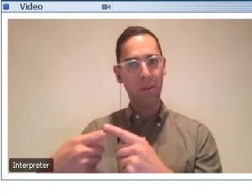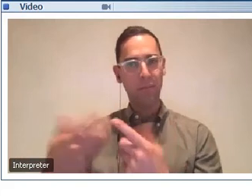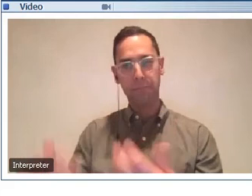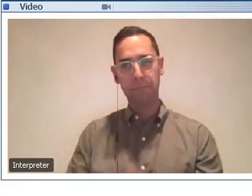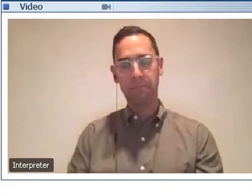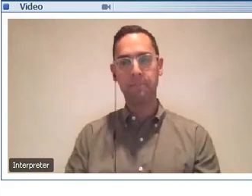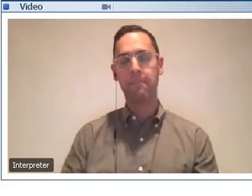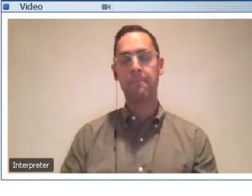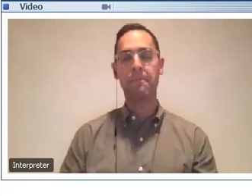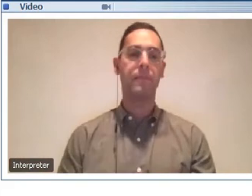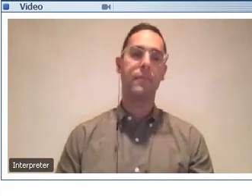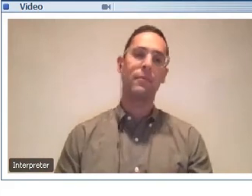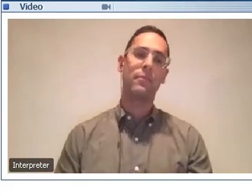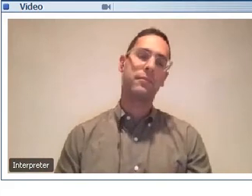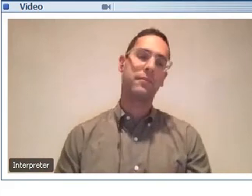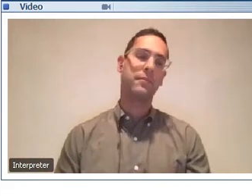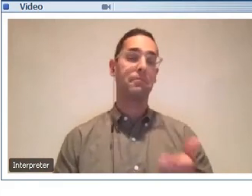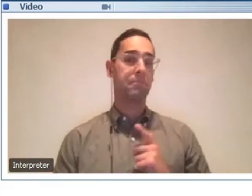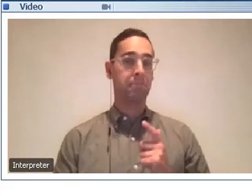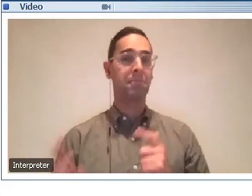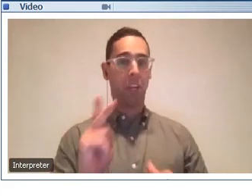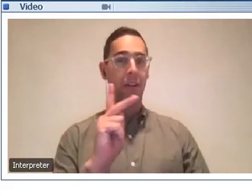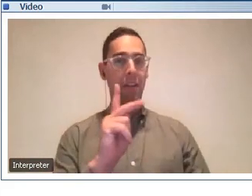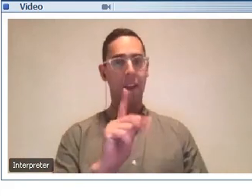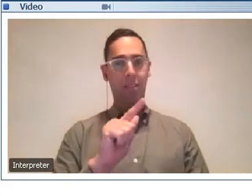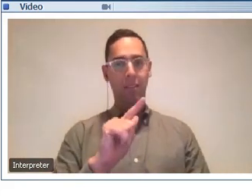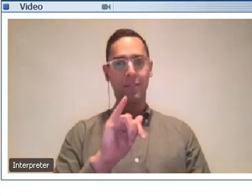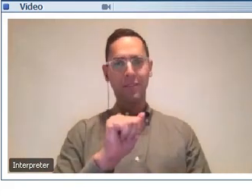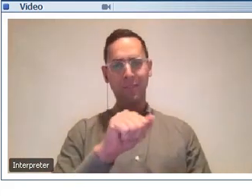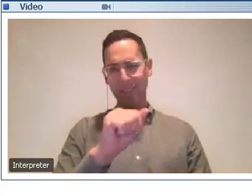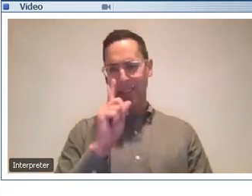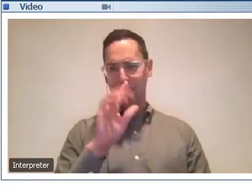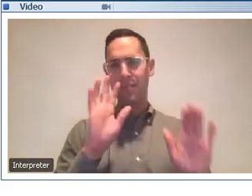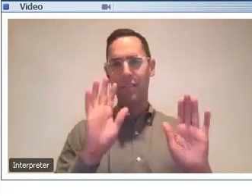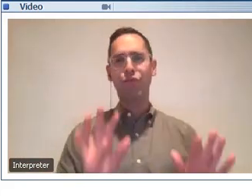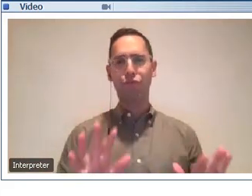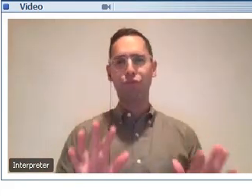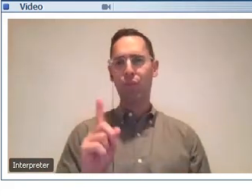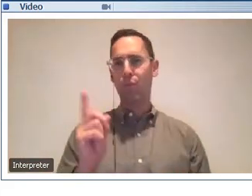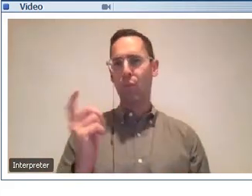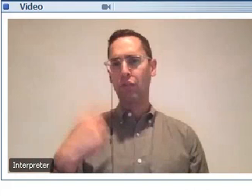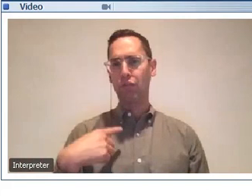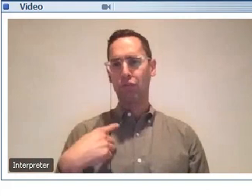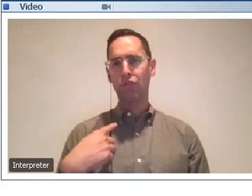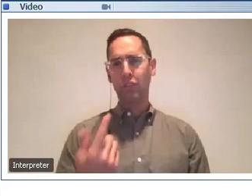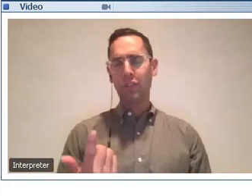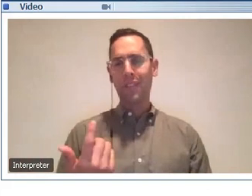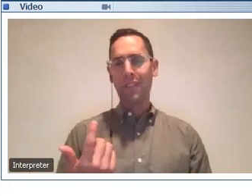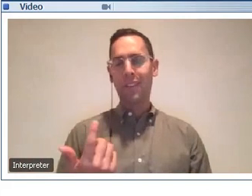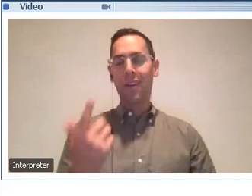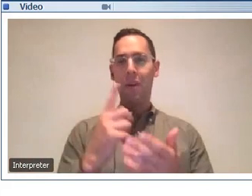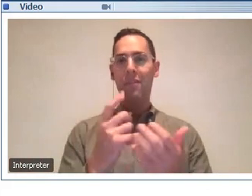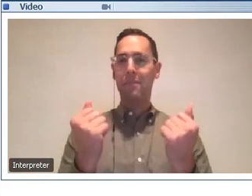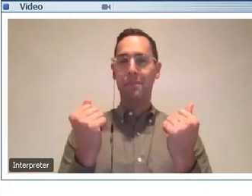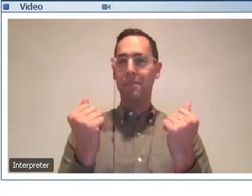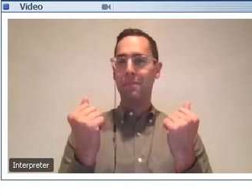Sure, that's a great question. I think that a lot of what we found had already been, of course,